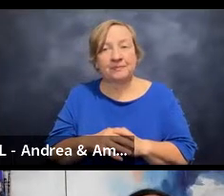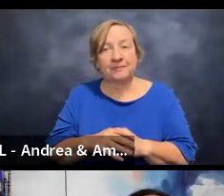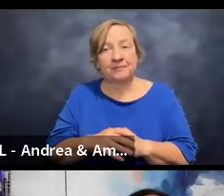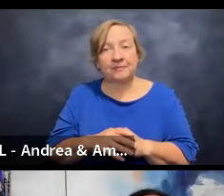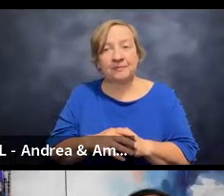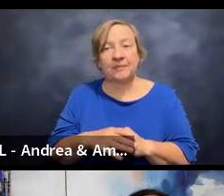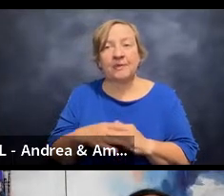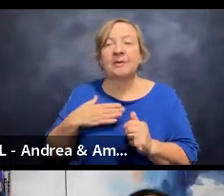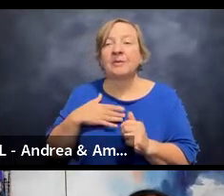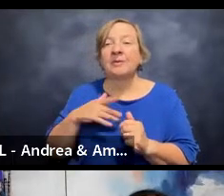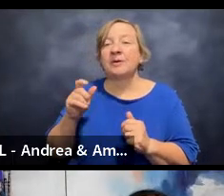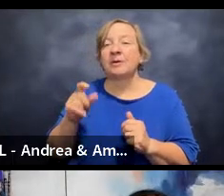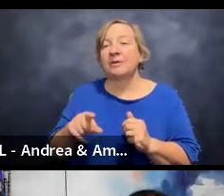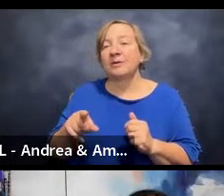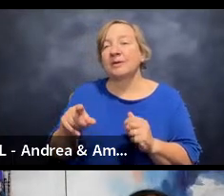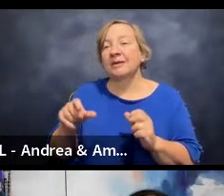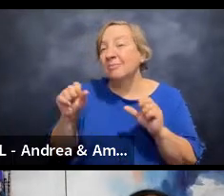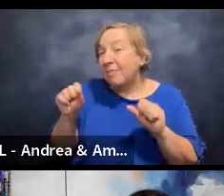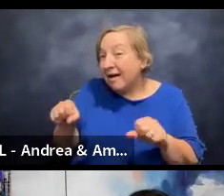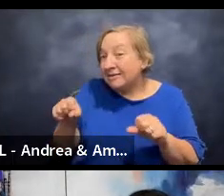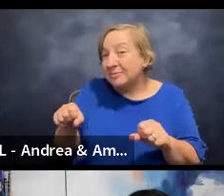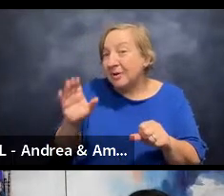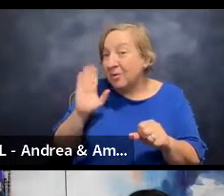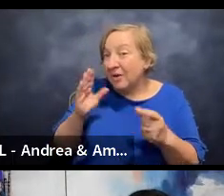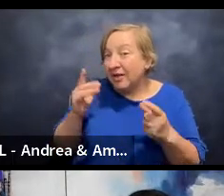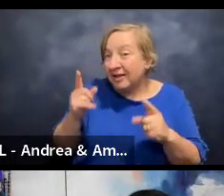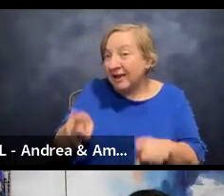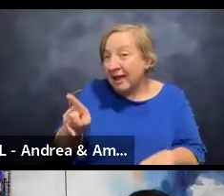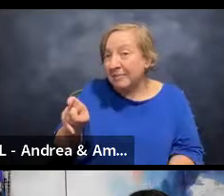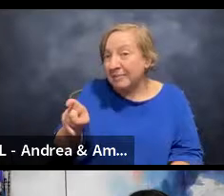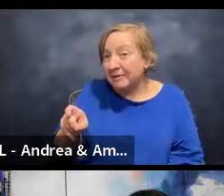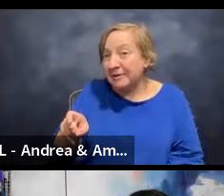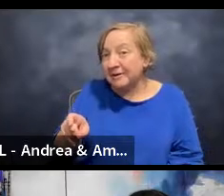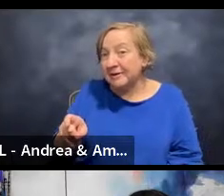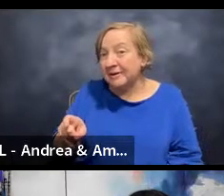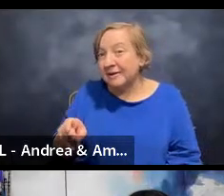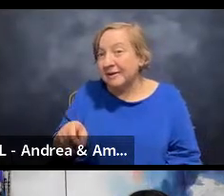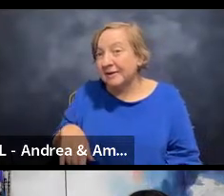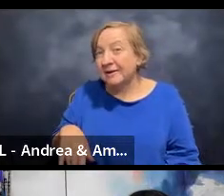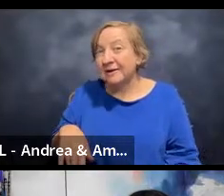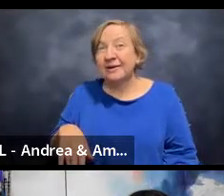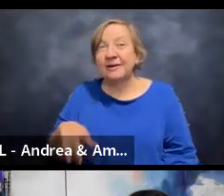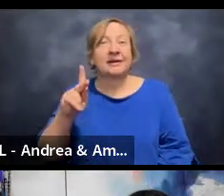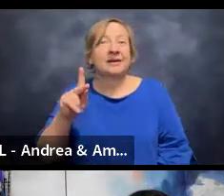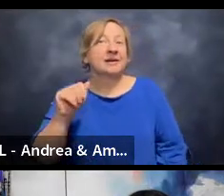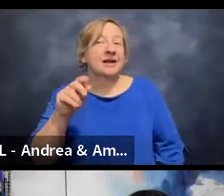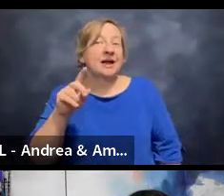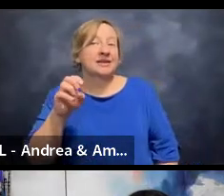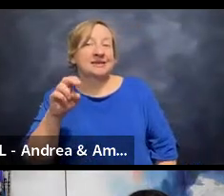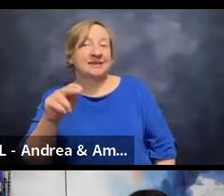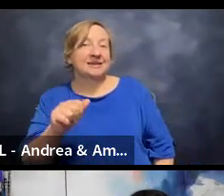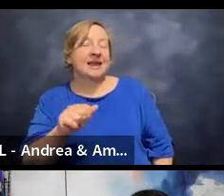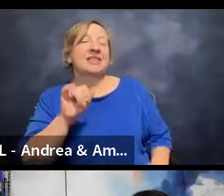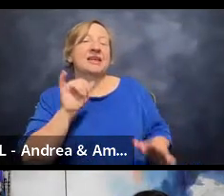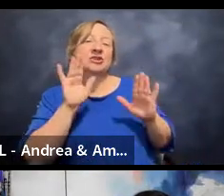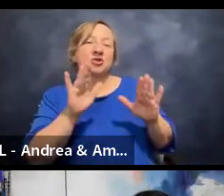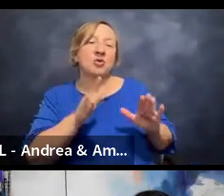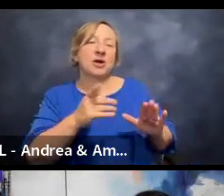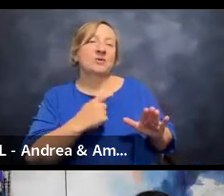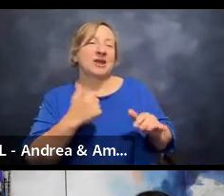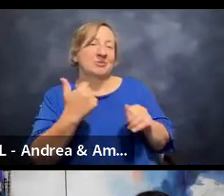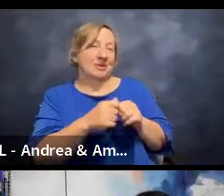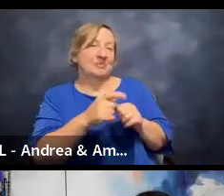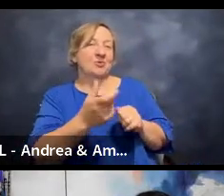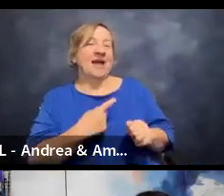So my question is that possible, and will that happen? That is a great question. I remember you asking that last month,